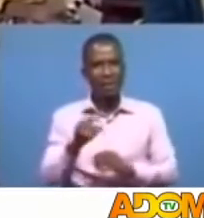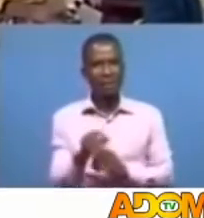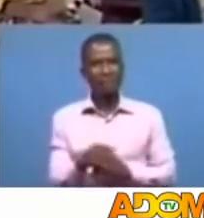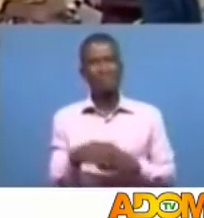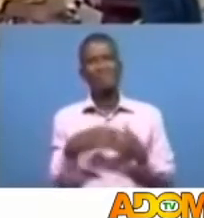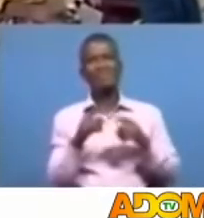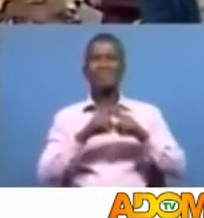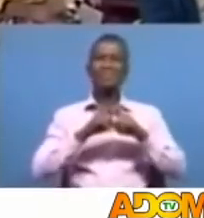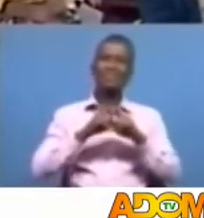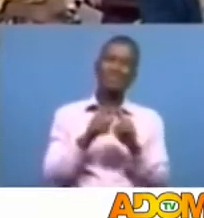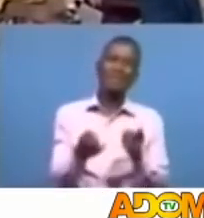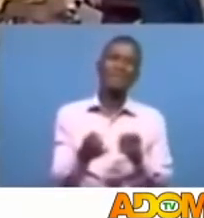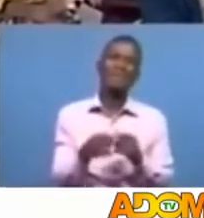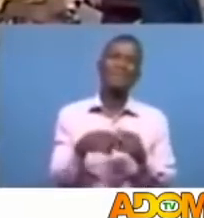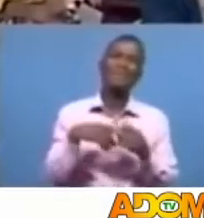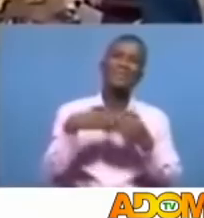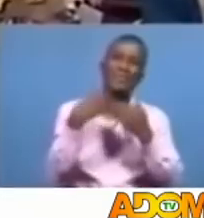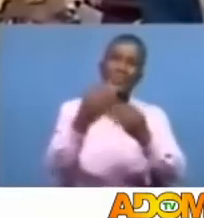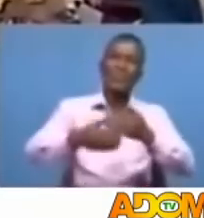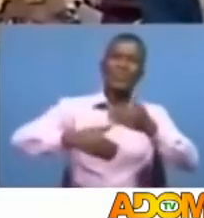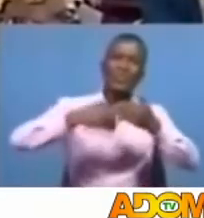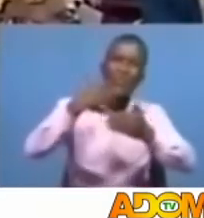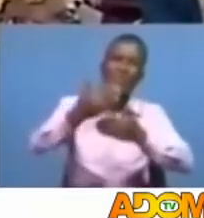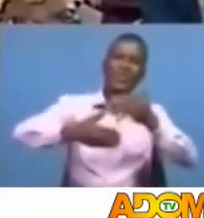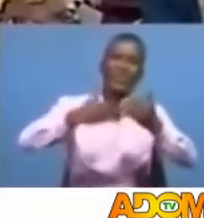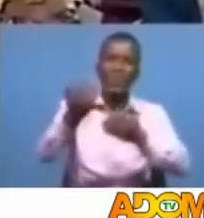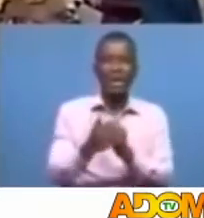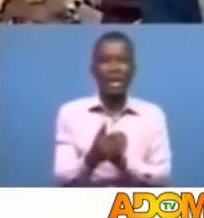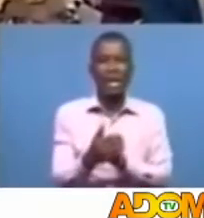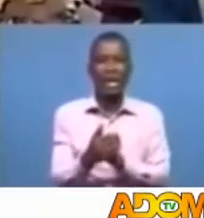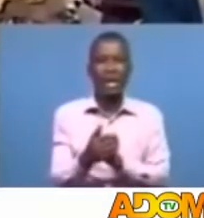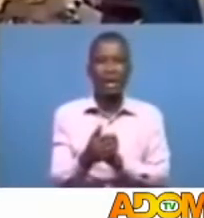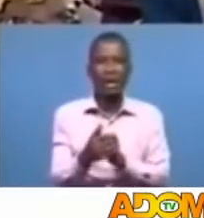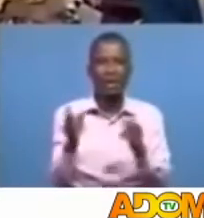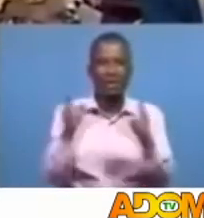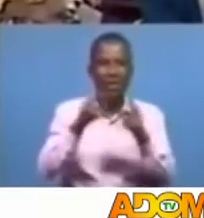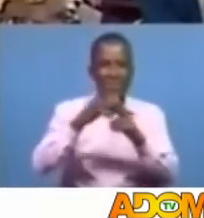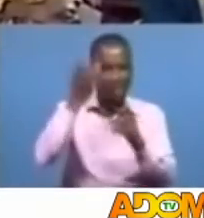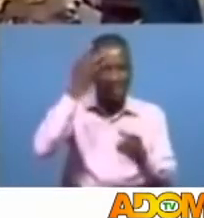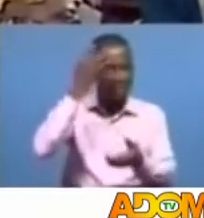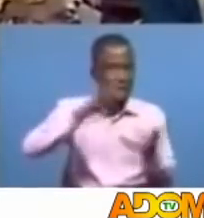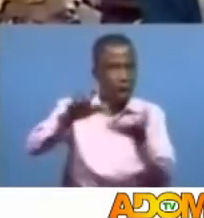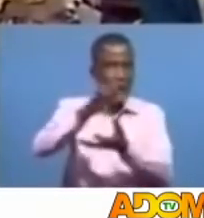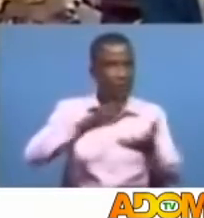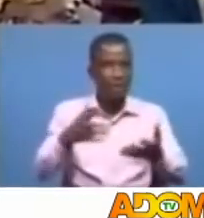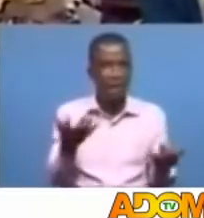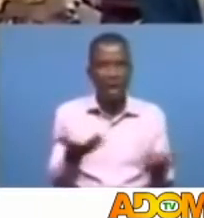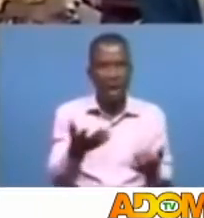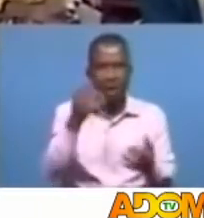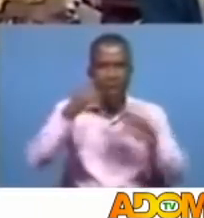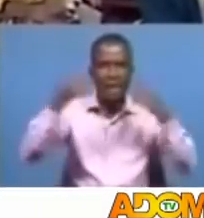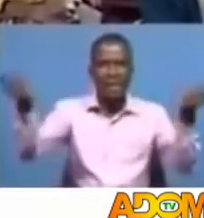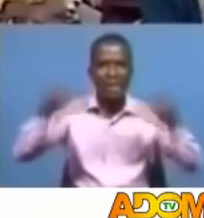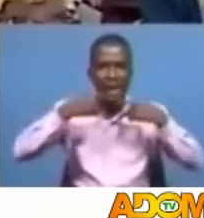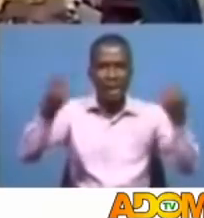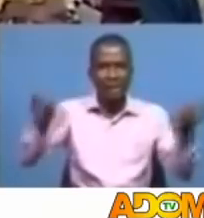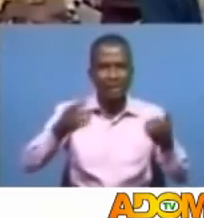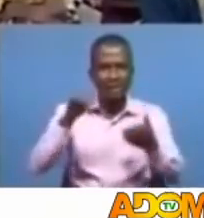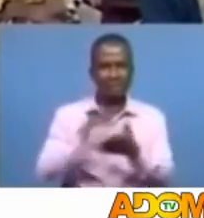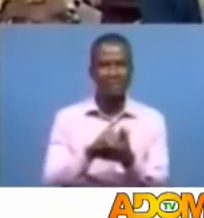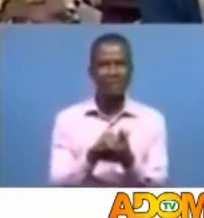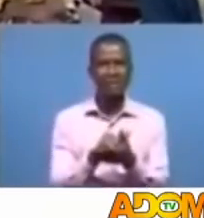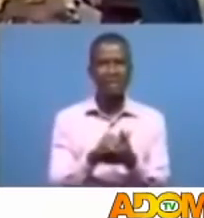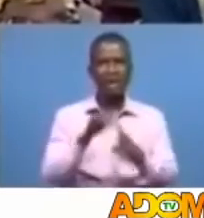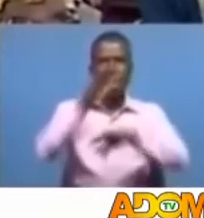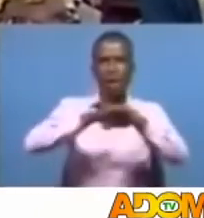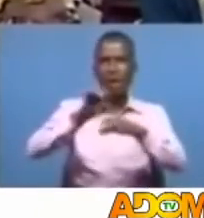on. What indeed baffles this court is the intimation by counsel for the petitioner that he intends to